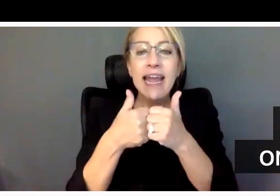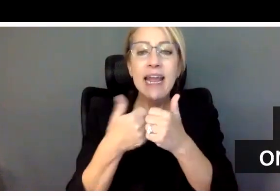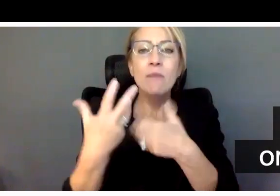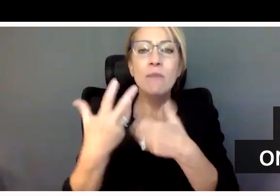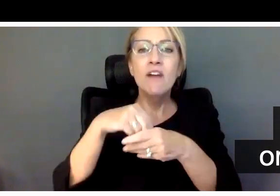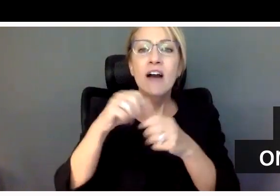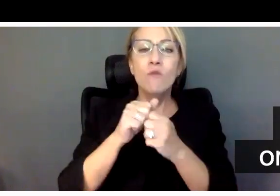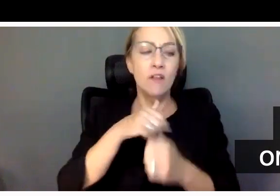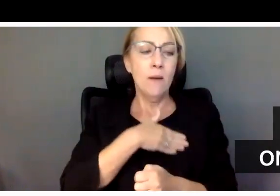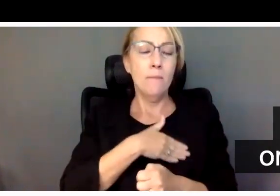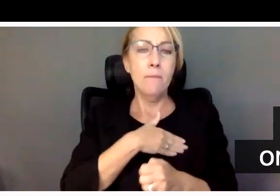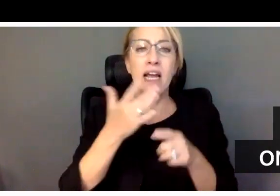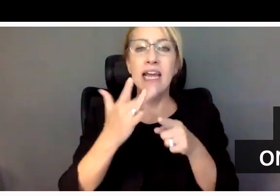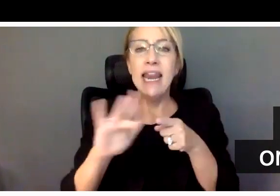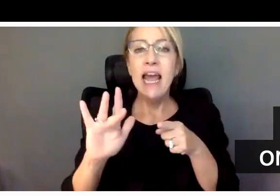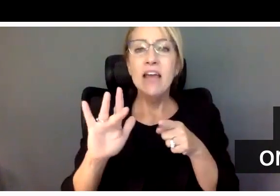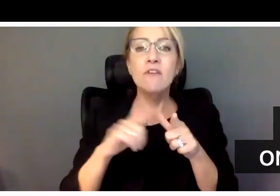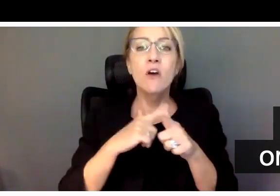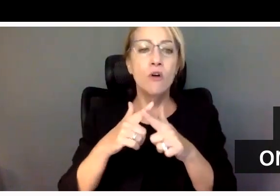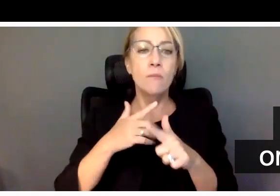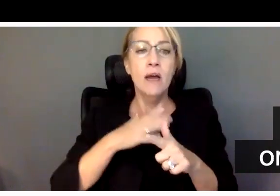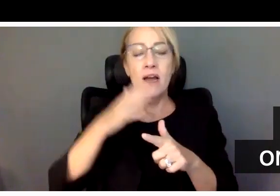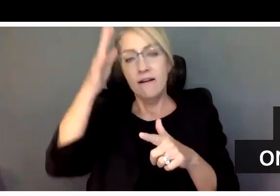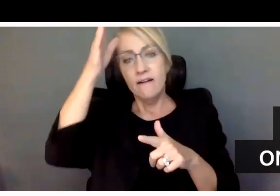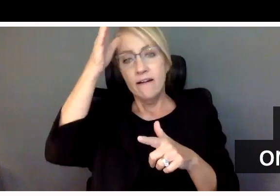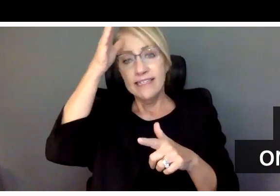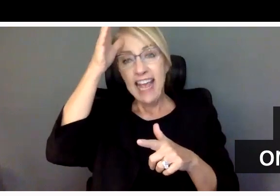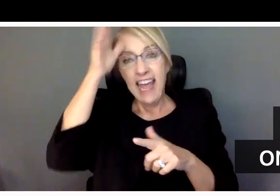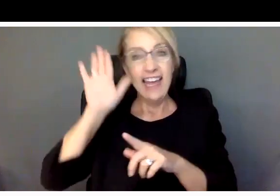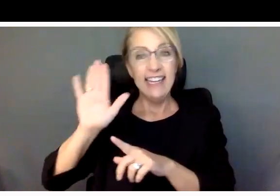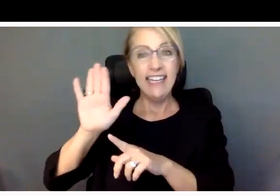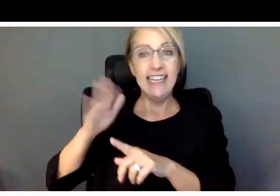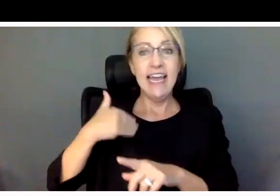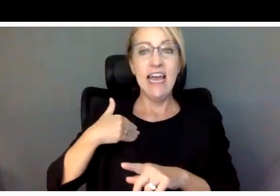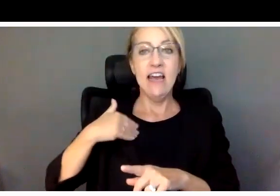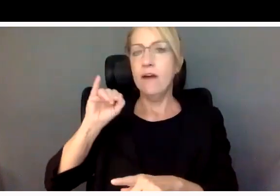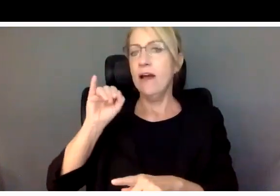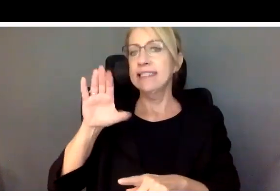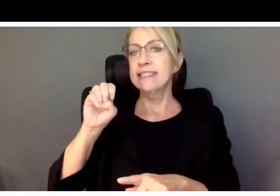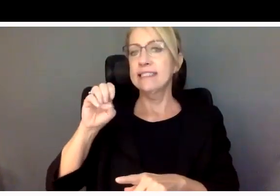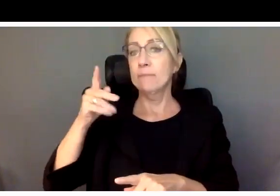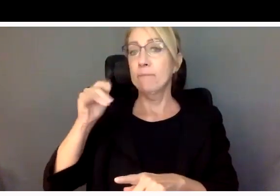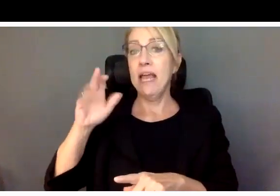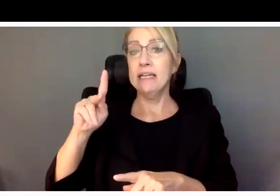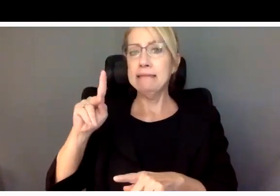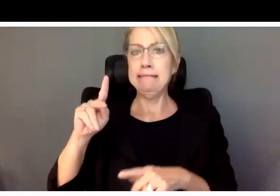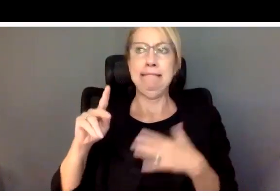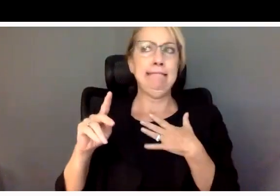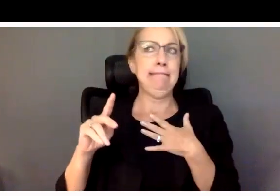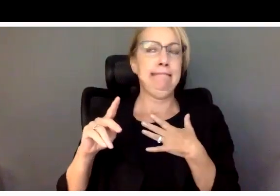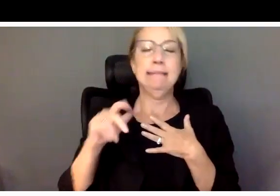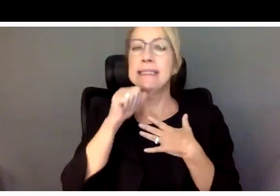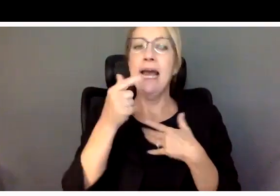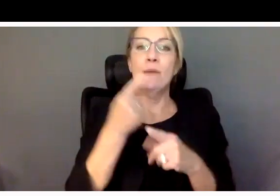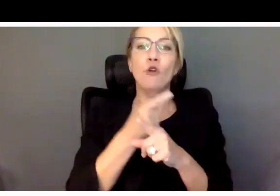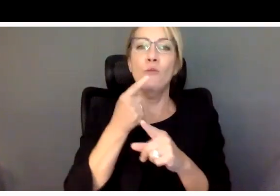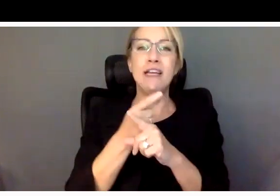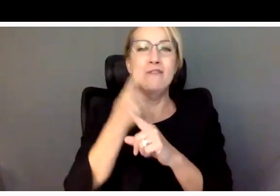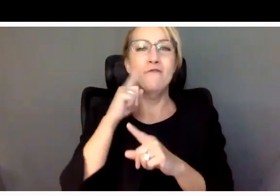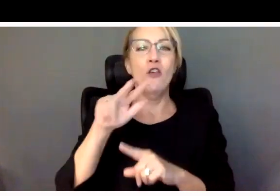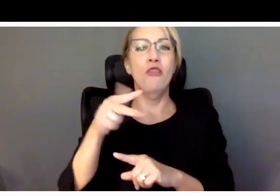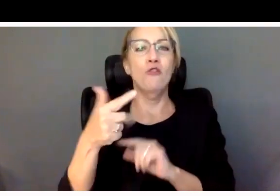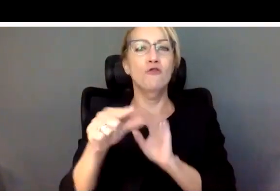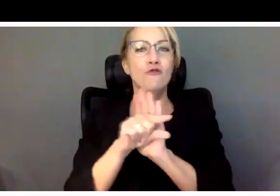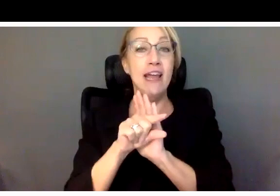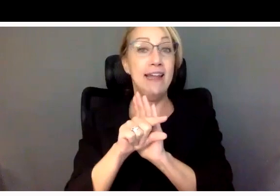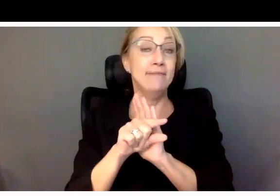knife, or in my dad's case, an ice pick. So not appropriate for 3rd grade. But he also would